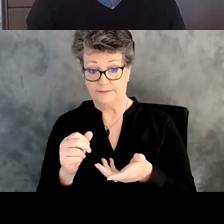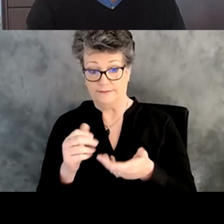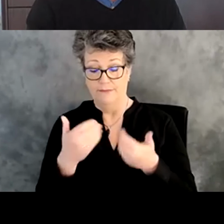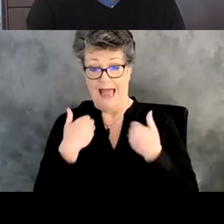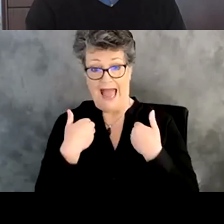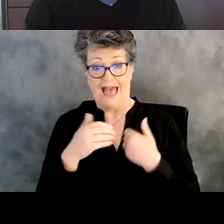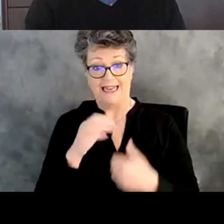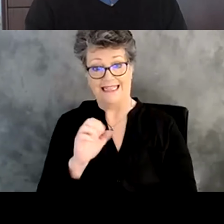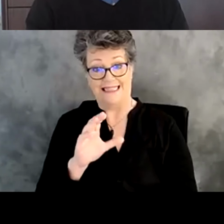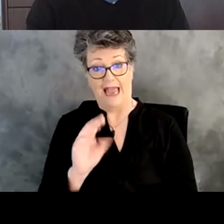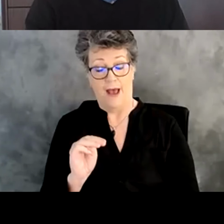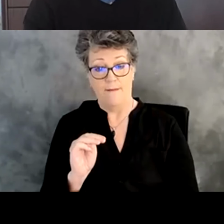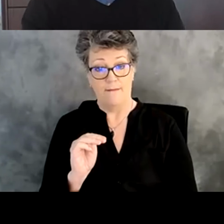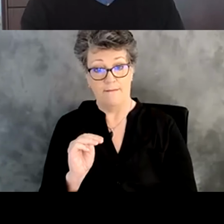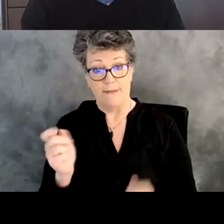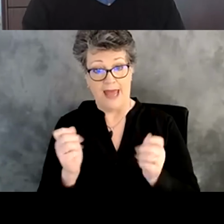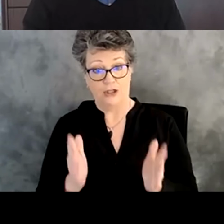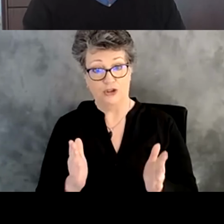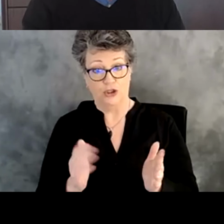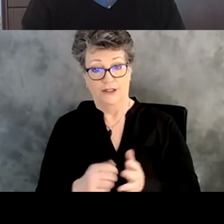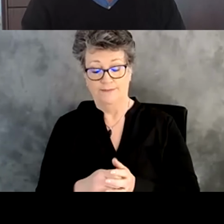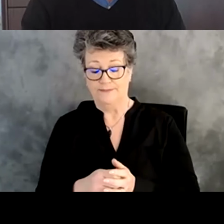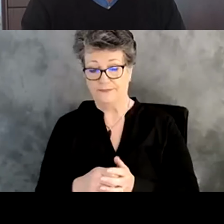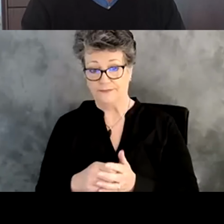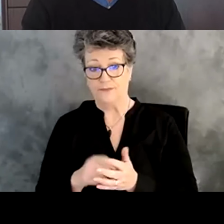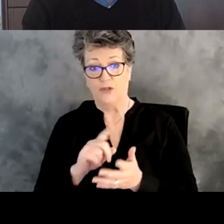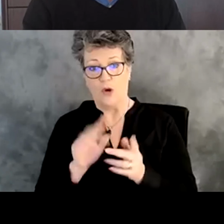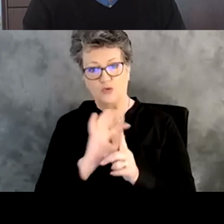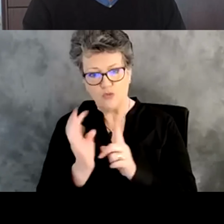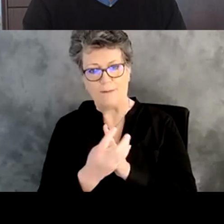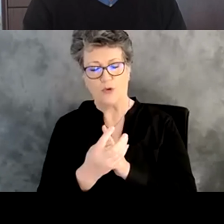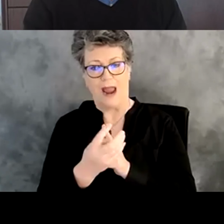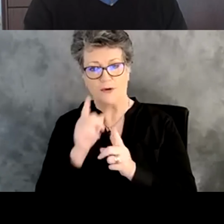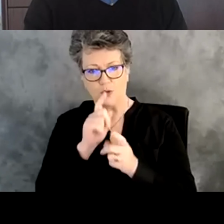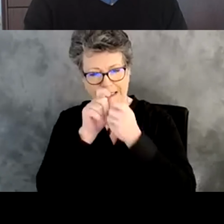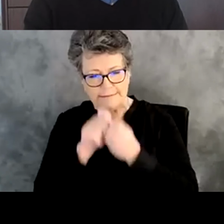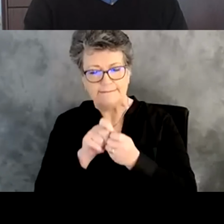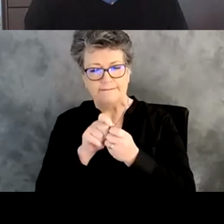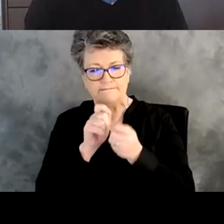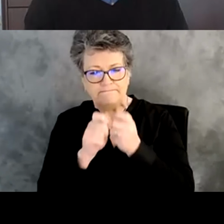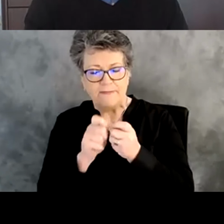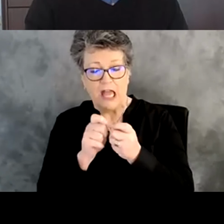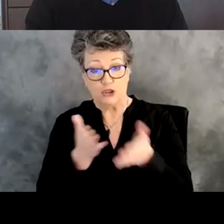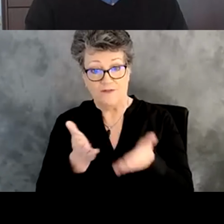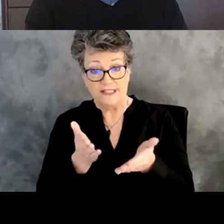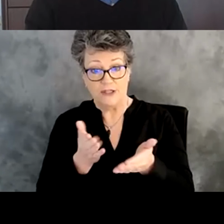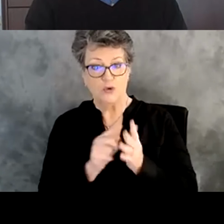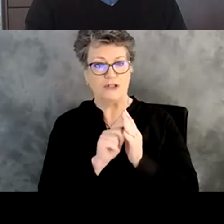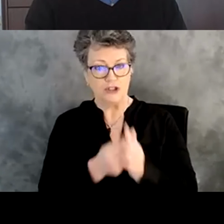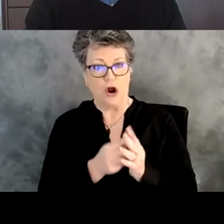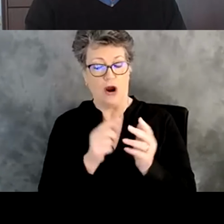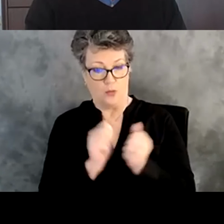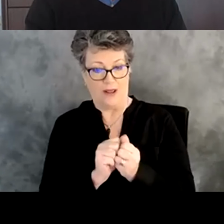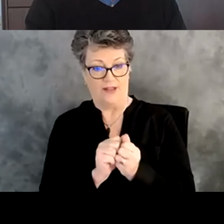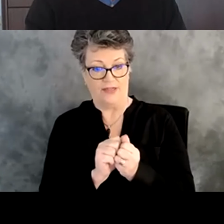case manager, those kind of wraparound and really tailored services would likely start with